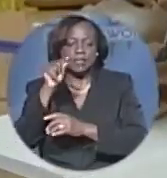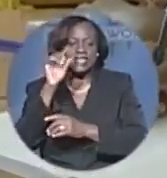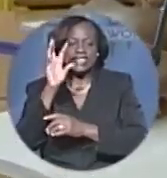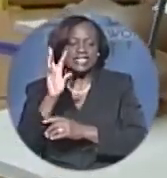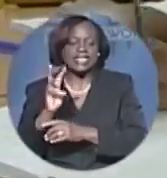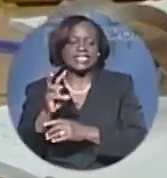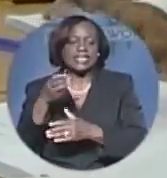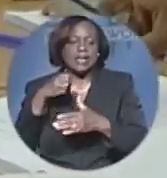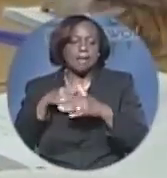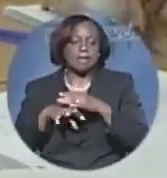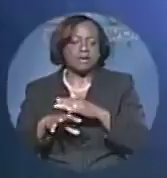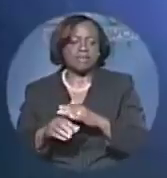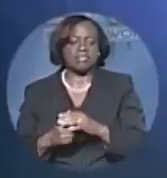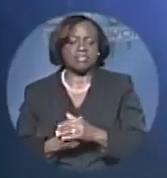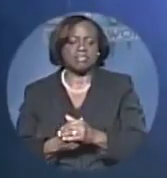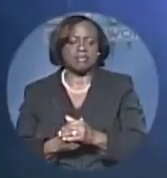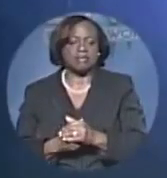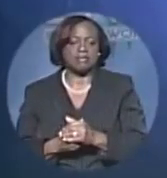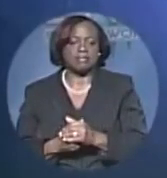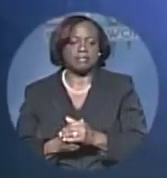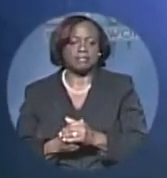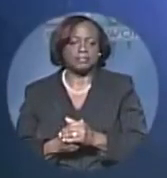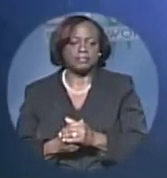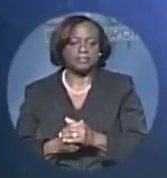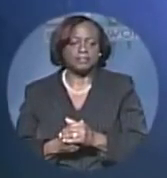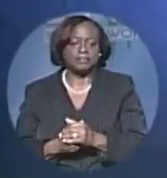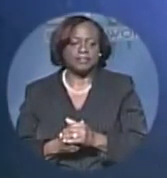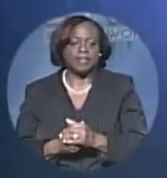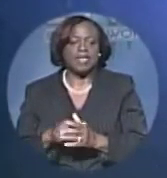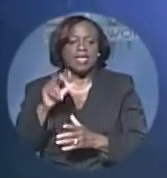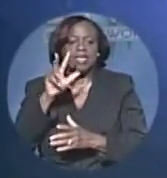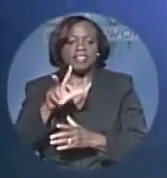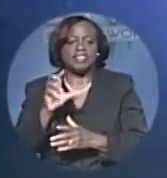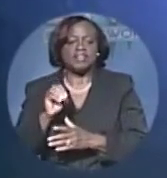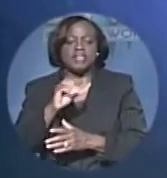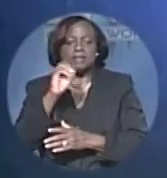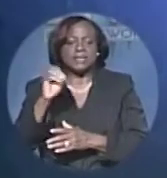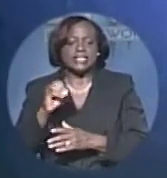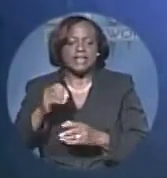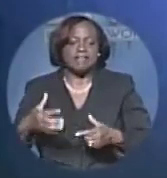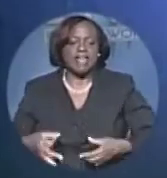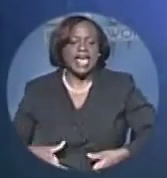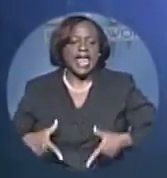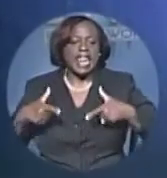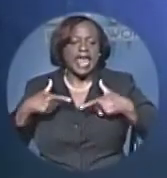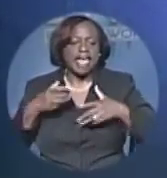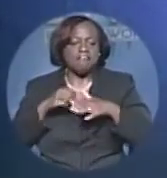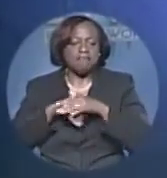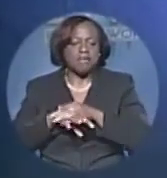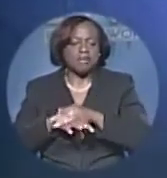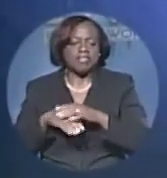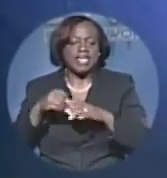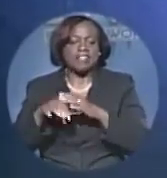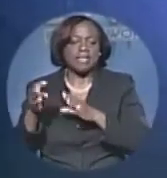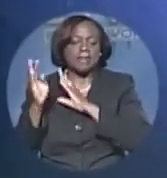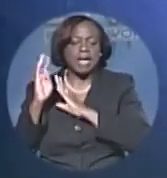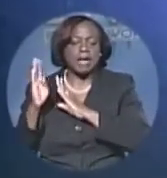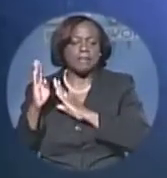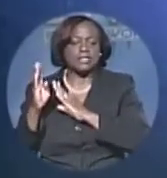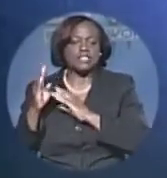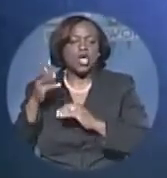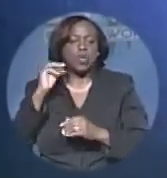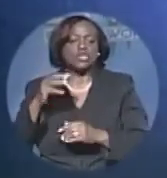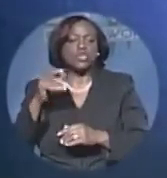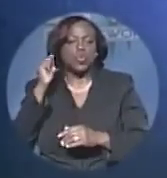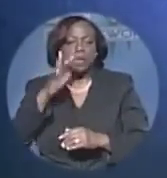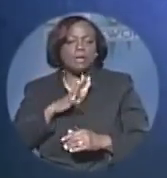1,000 females in 2010. What's also significant is that 30% of live births in the Bahamas back in 1970 were to women of